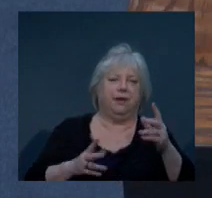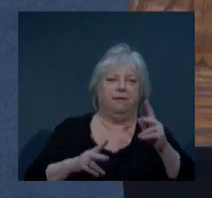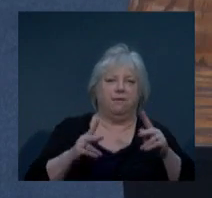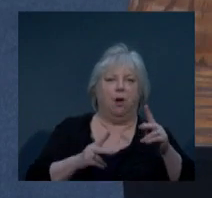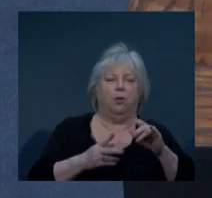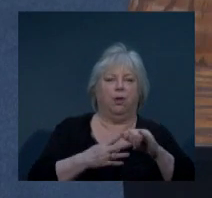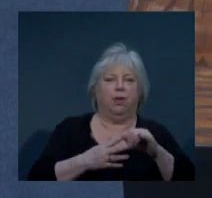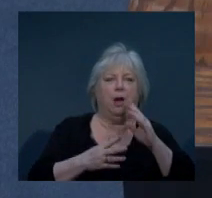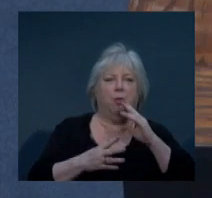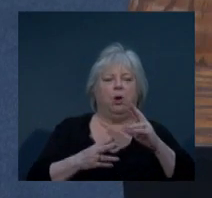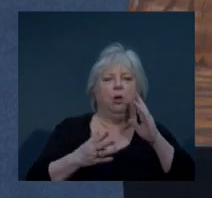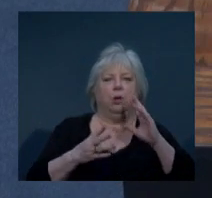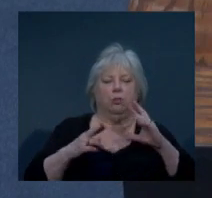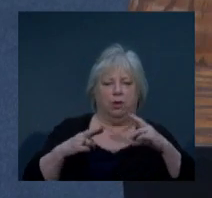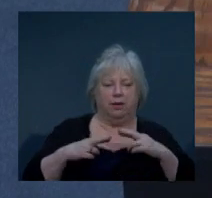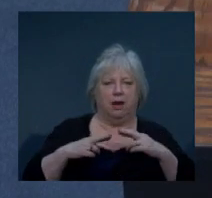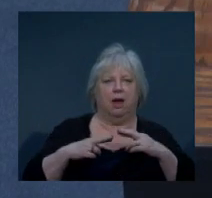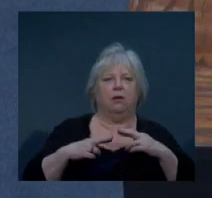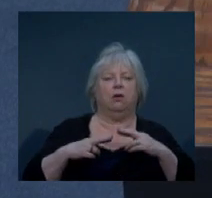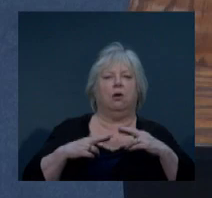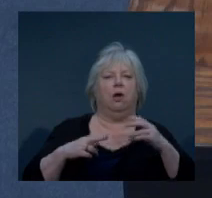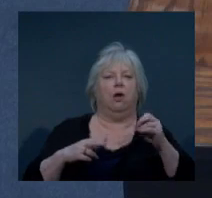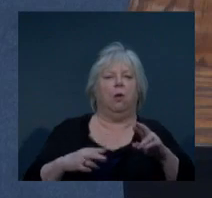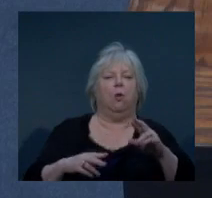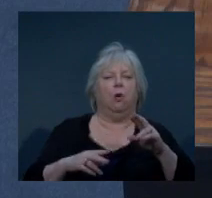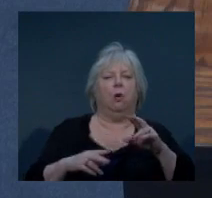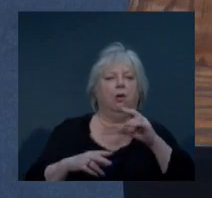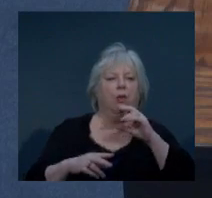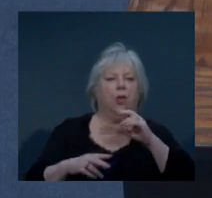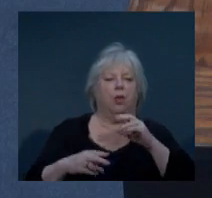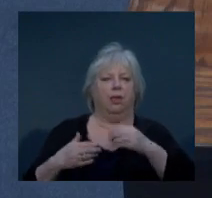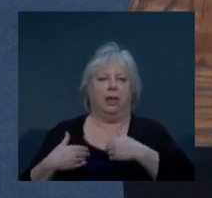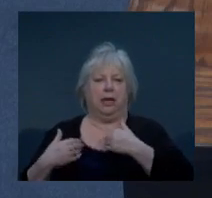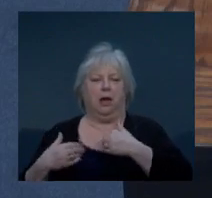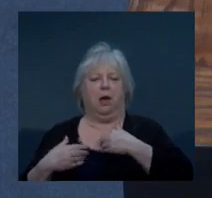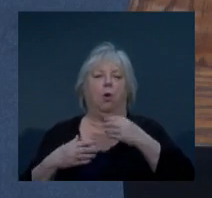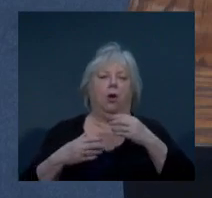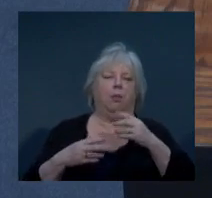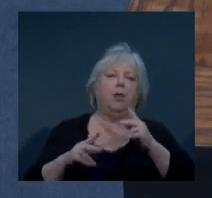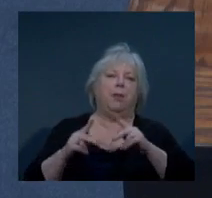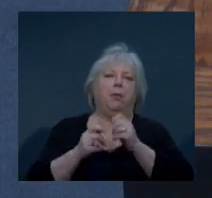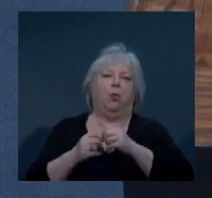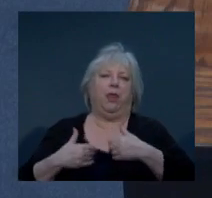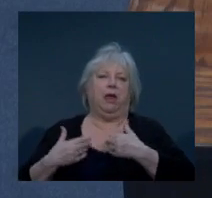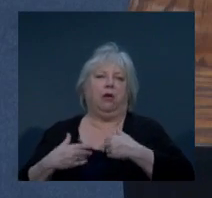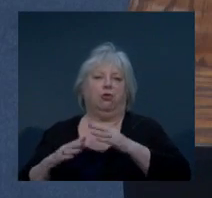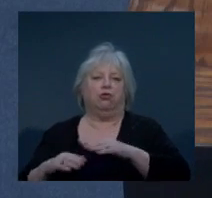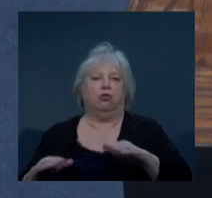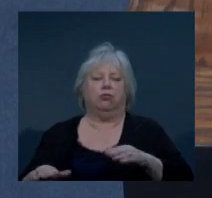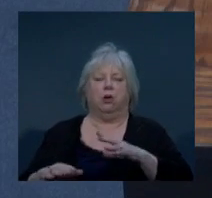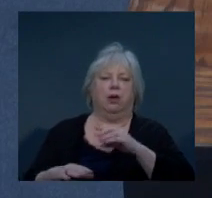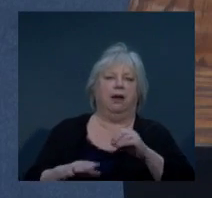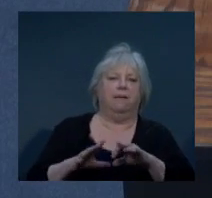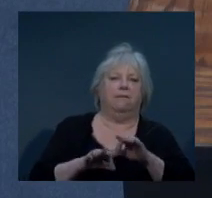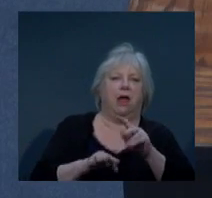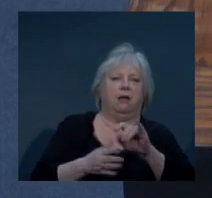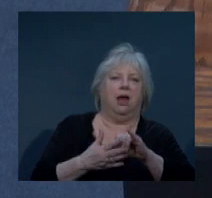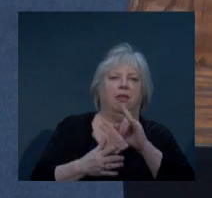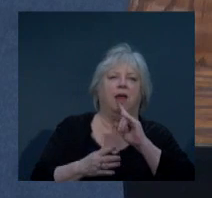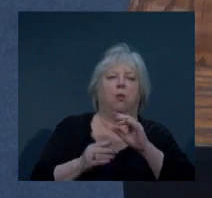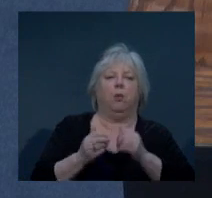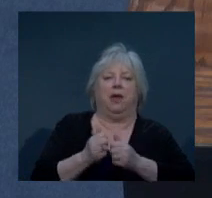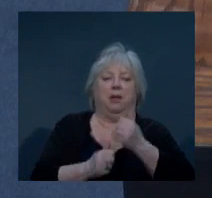folks that will be retiring out, or the ones with younger children, and I found out that those are going to be the